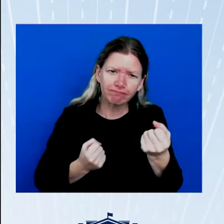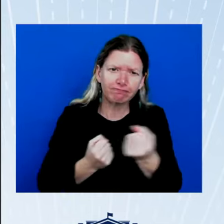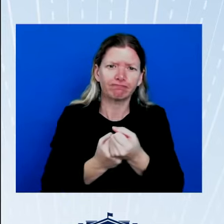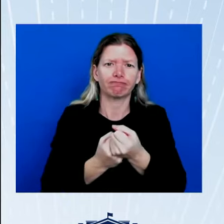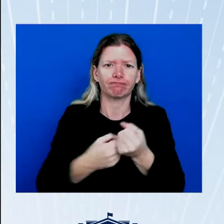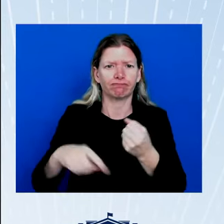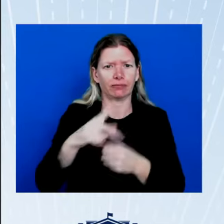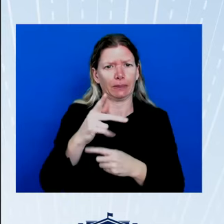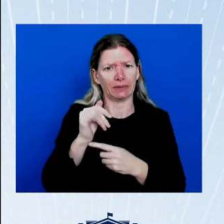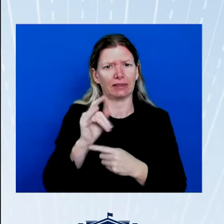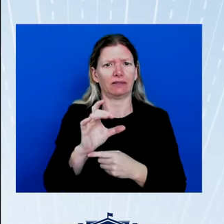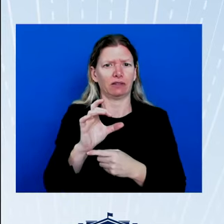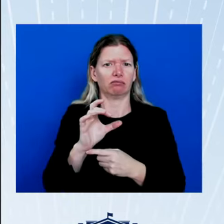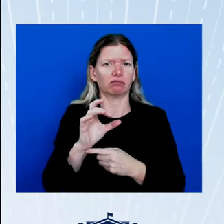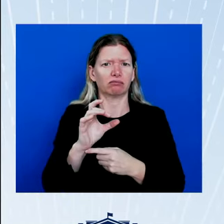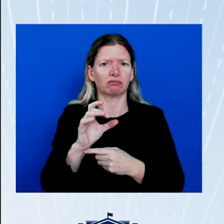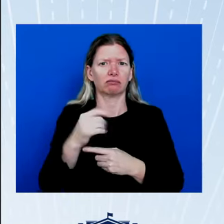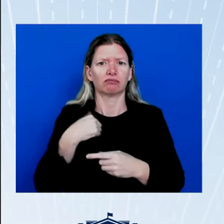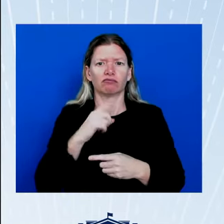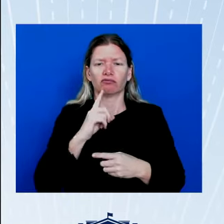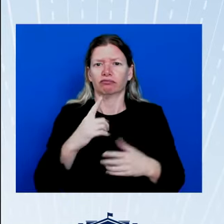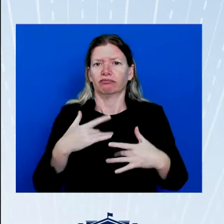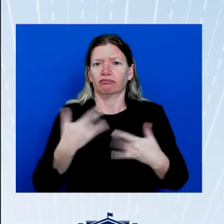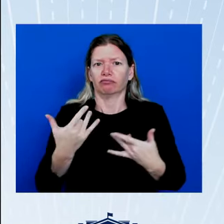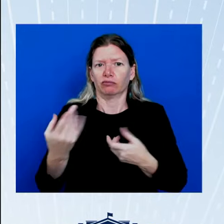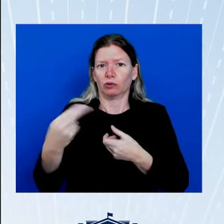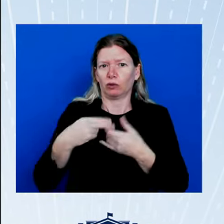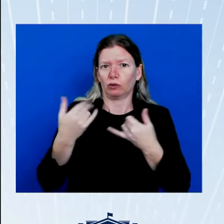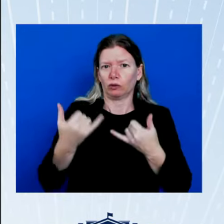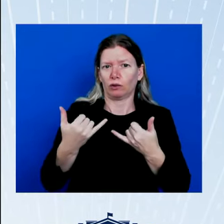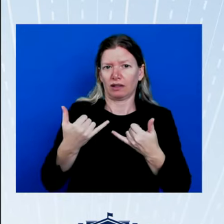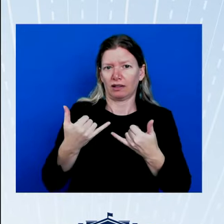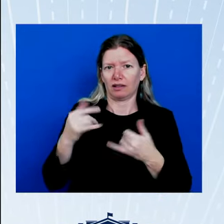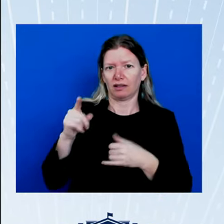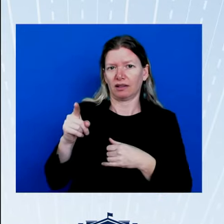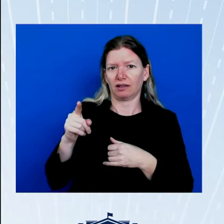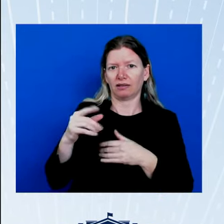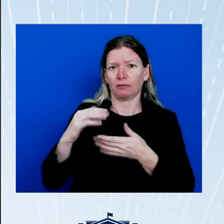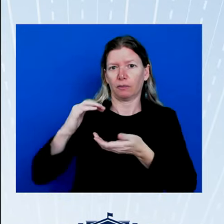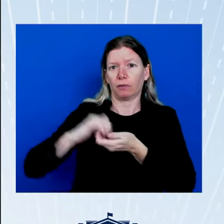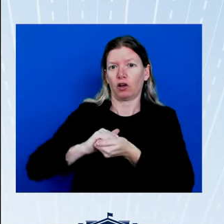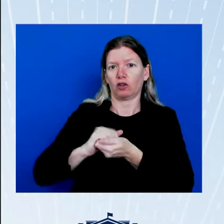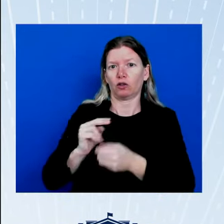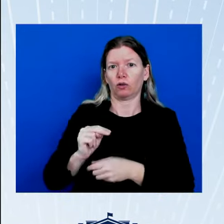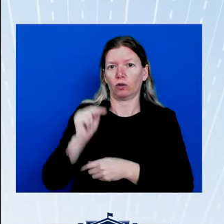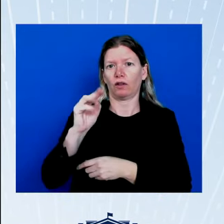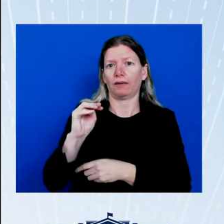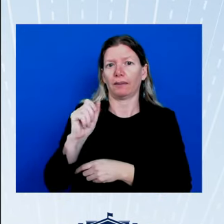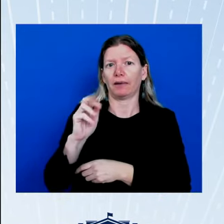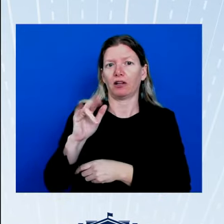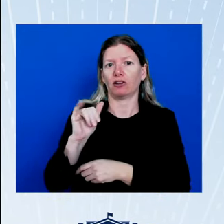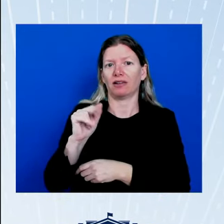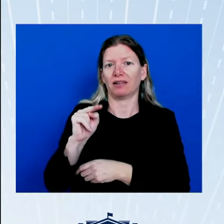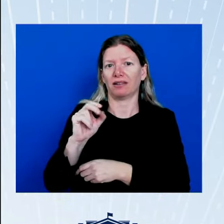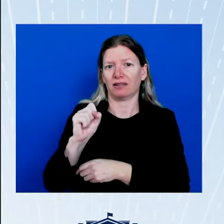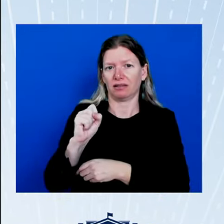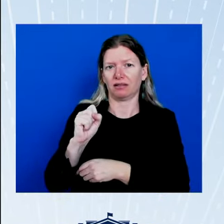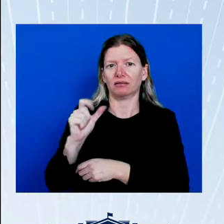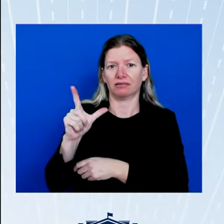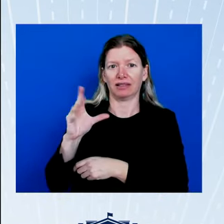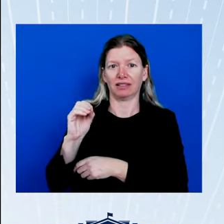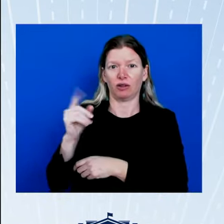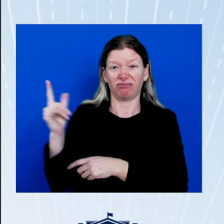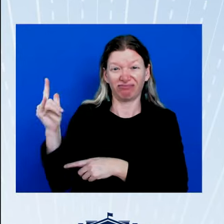leading partner in the Northern Marianas, Leo Pangalinan, who flew over 30 hours and will be participating in a